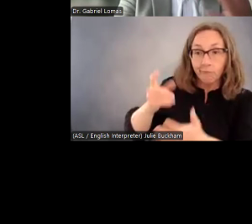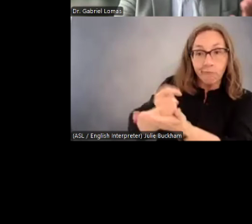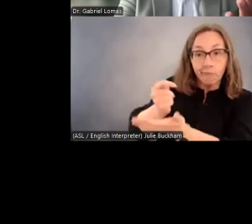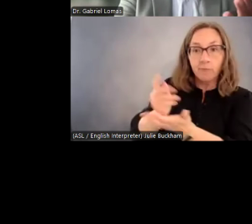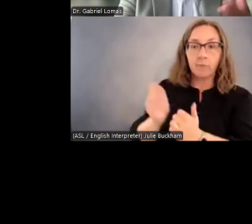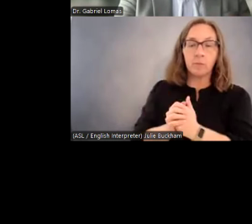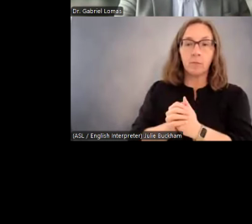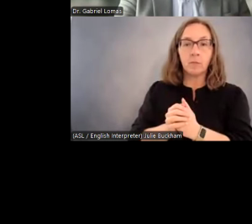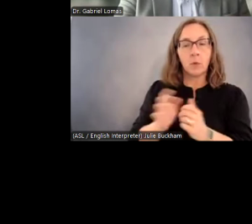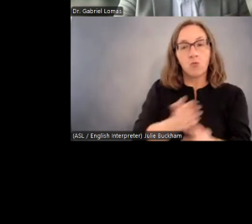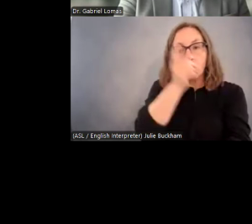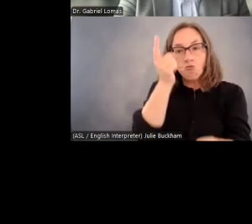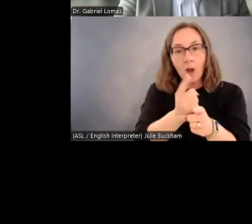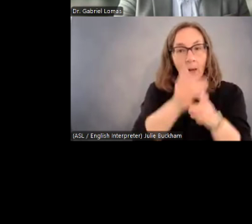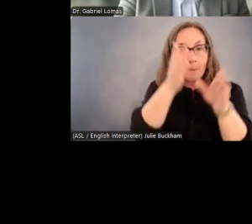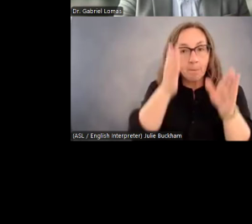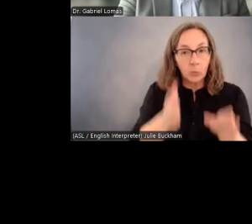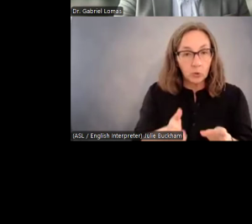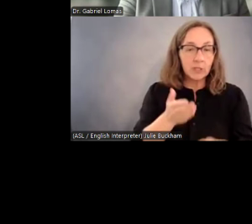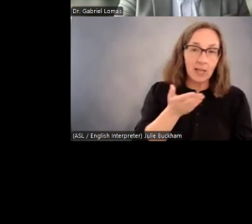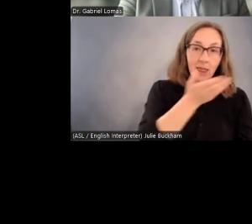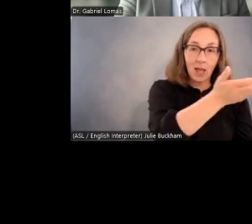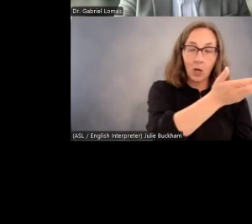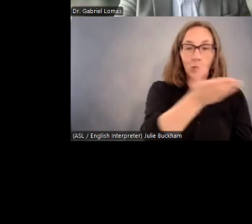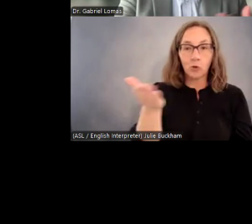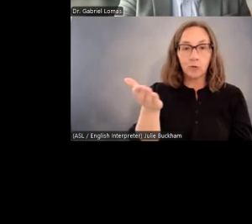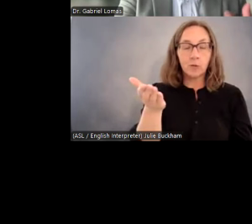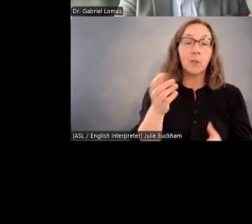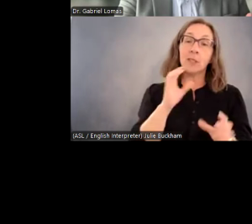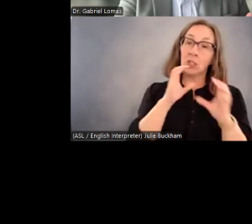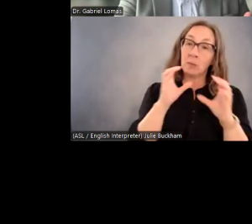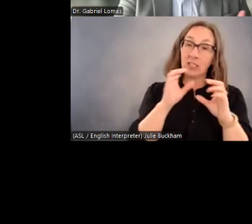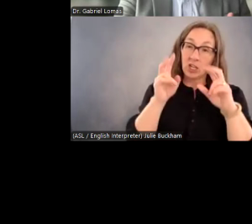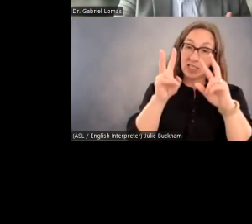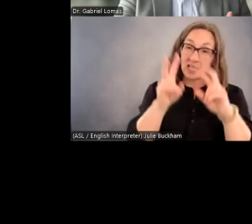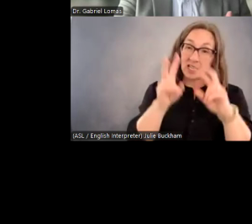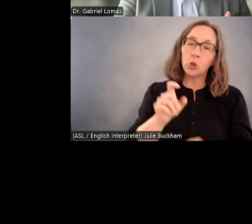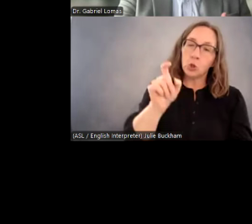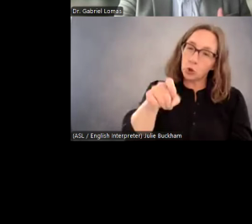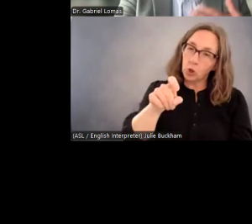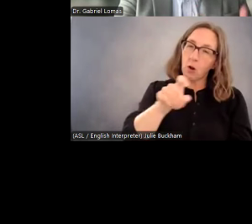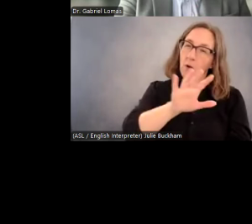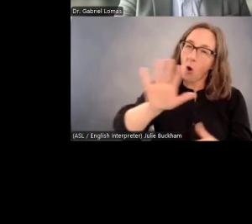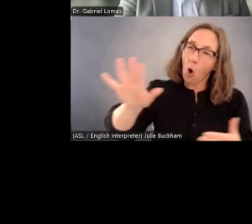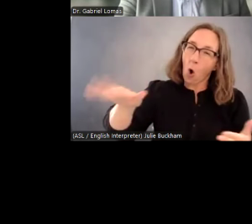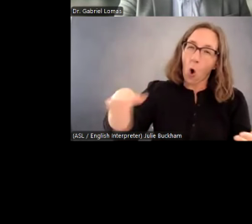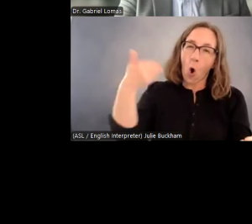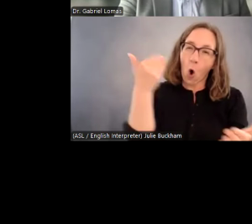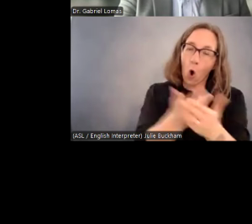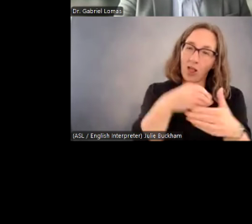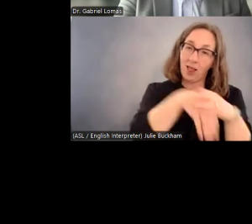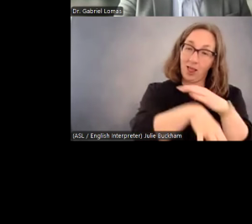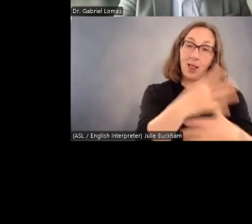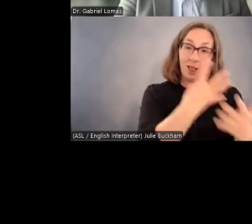that we have the right people is important, and communication assessment should be done with all inmates and then periodically